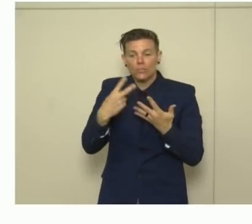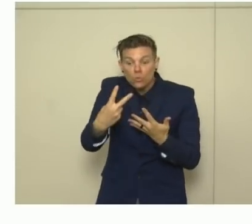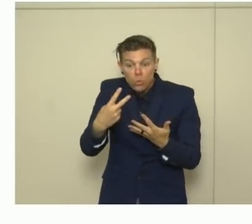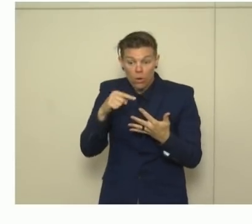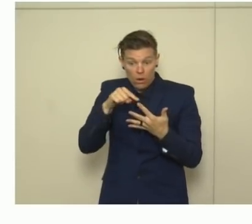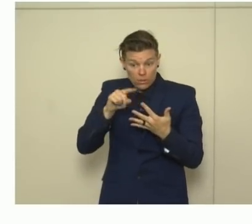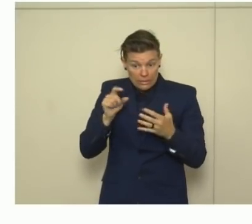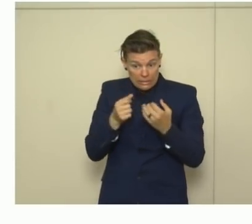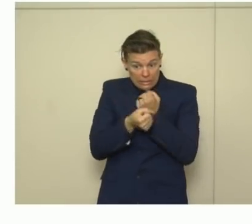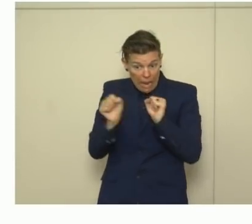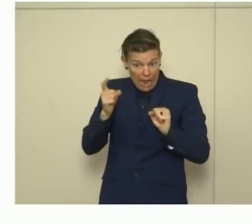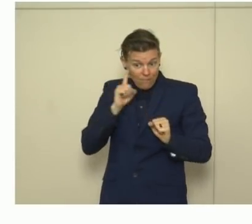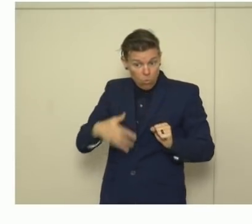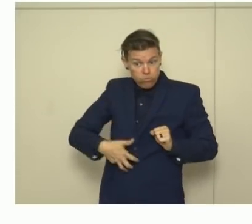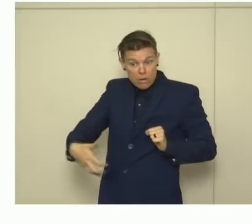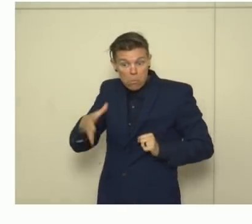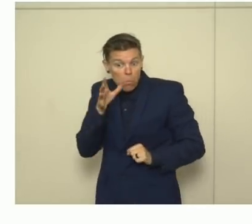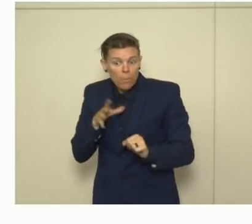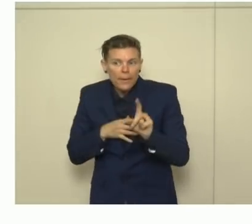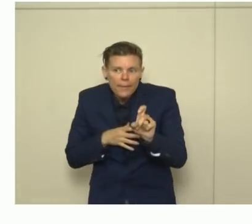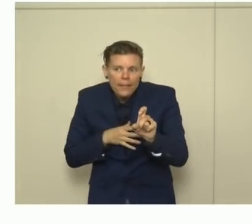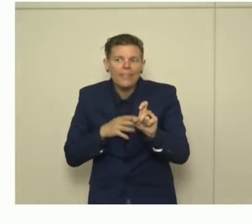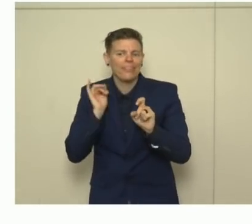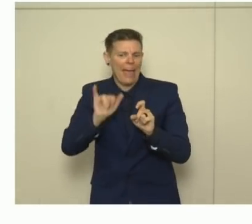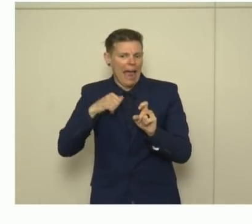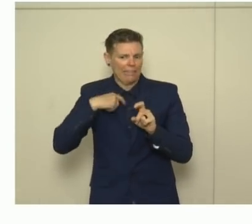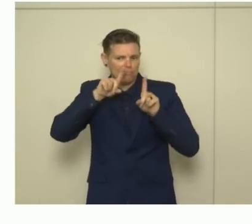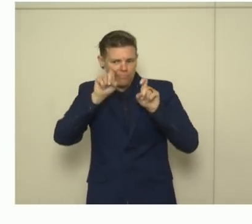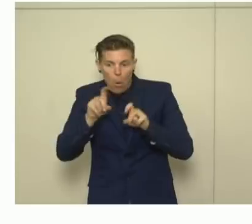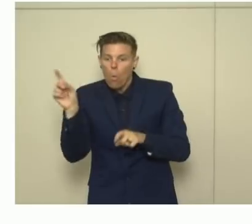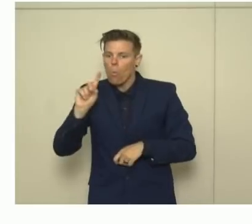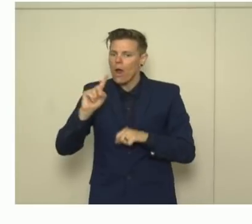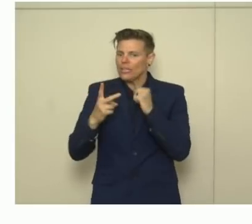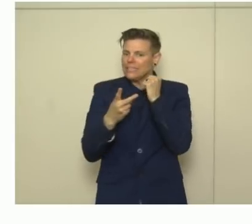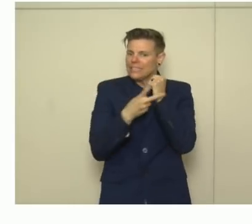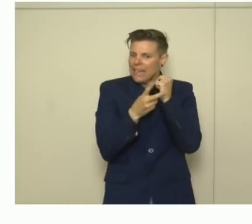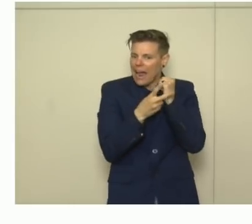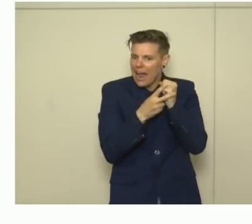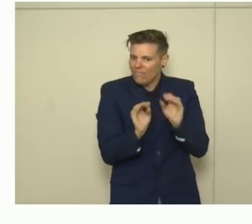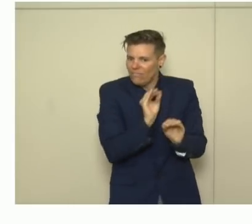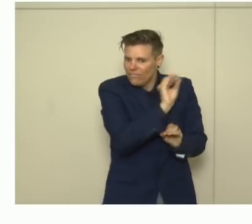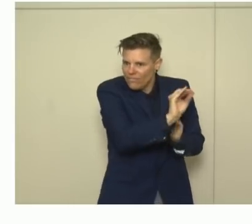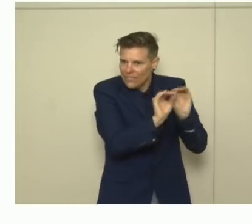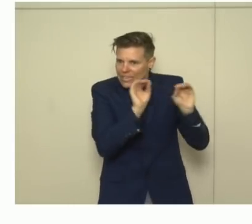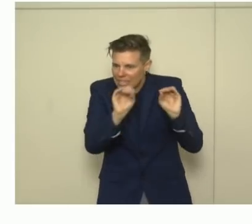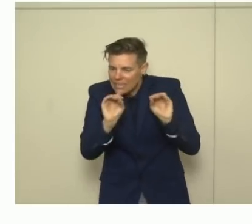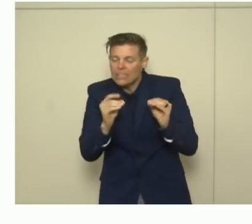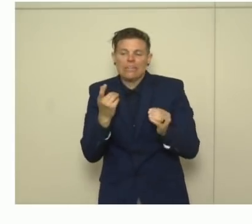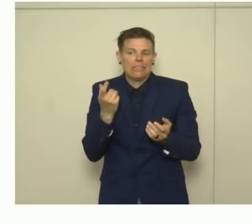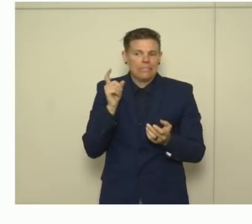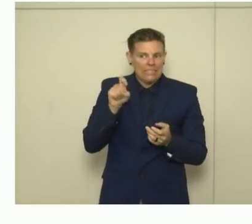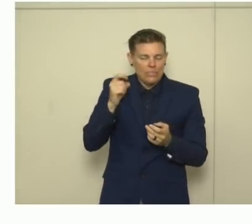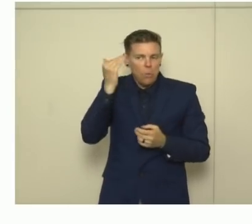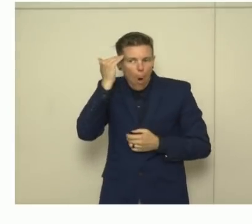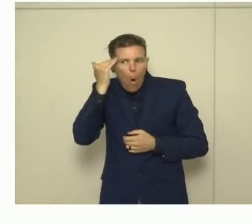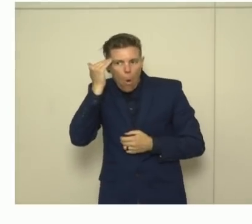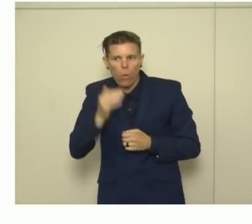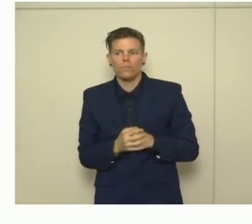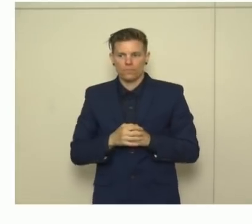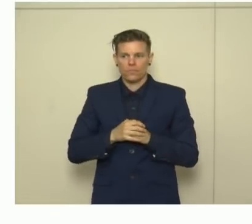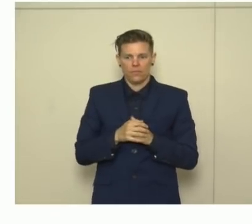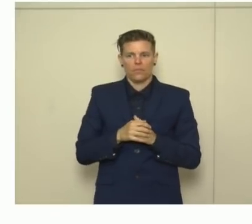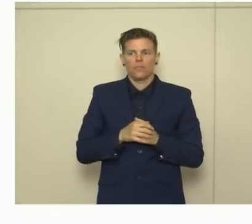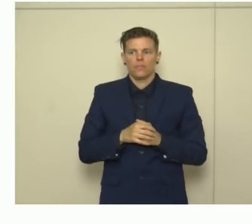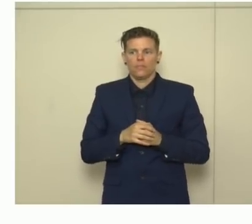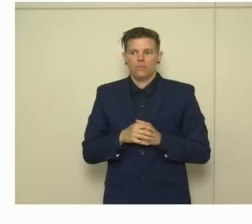and all that, but we'll have all that sorted out in time. And so most of the vaccination that we hope to administer will occur in the first